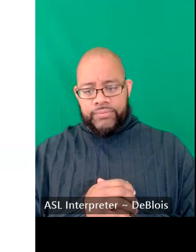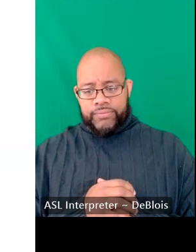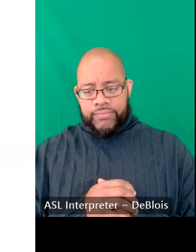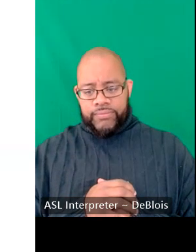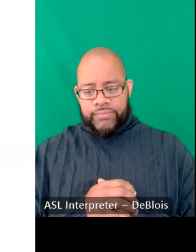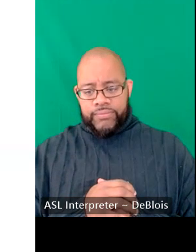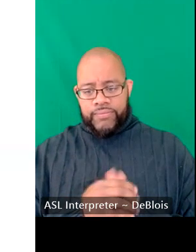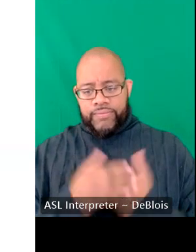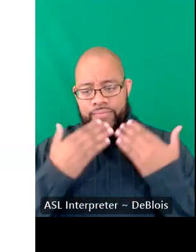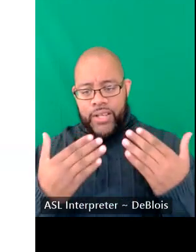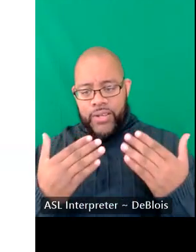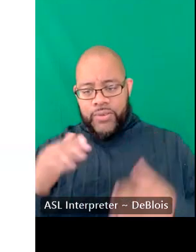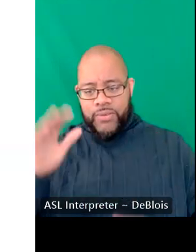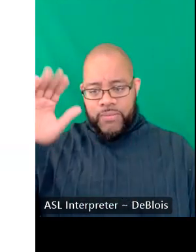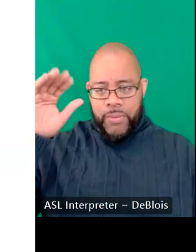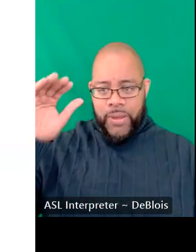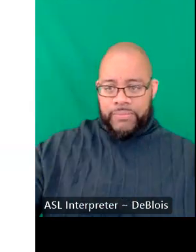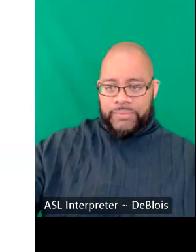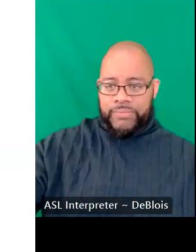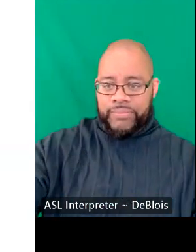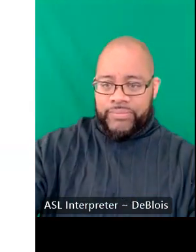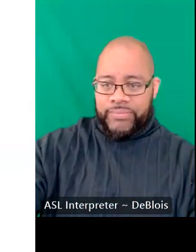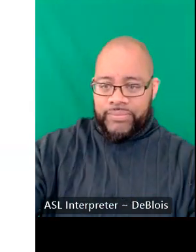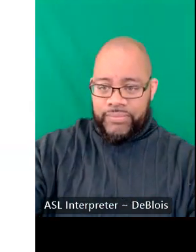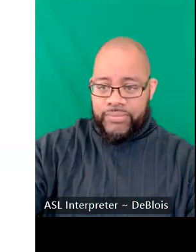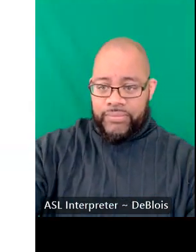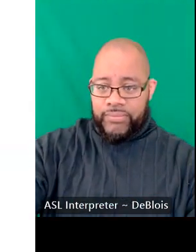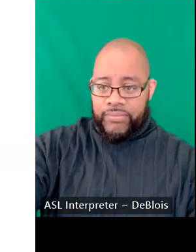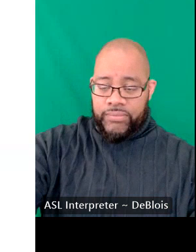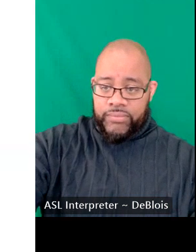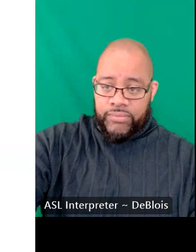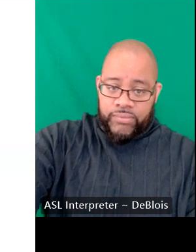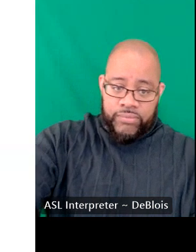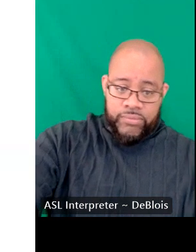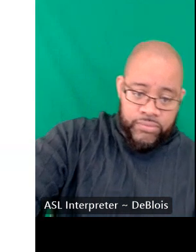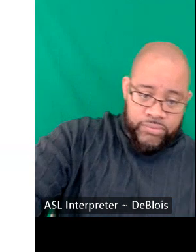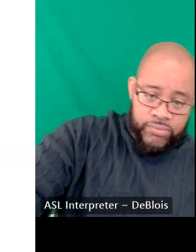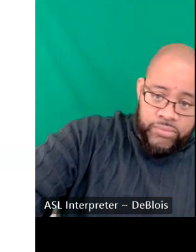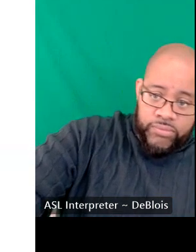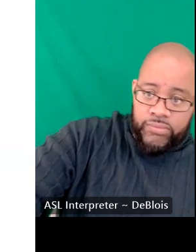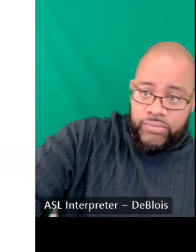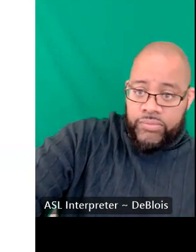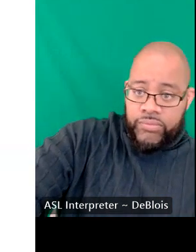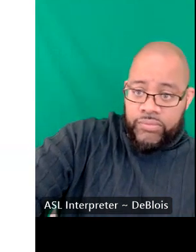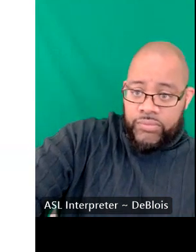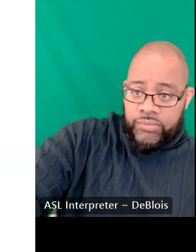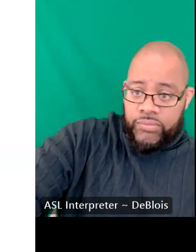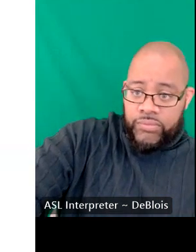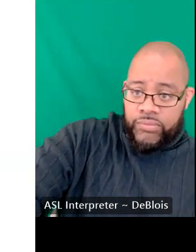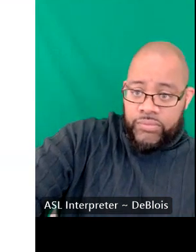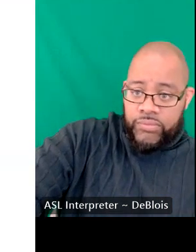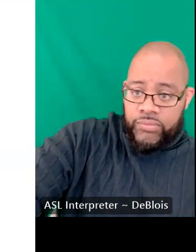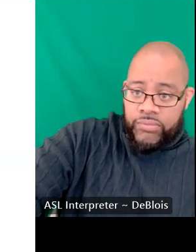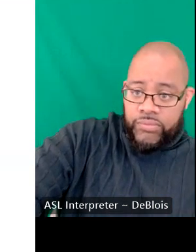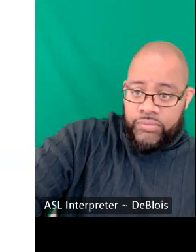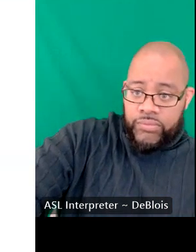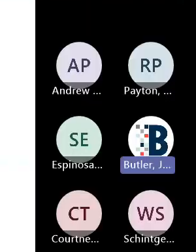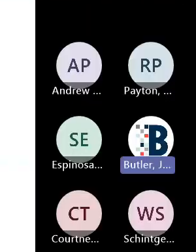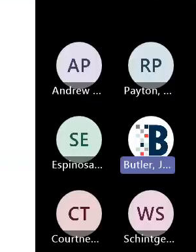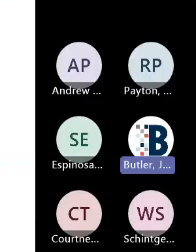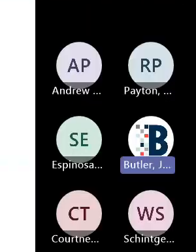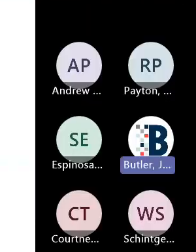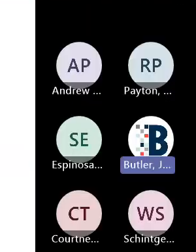Thank you. Thank you so much to our wonderful presenters for taking the time to speak with us today. And thank you to everyone who joined us